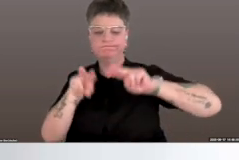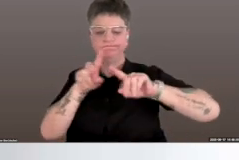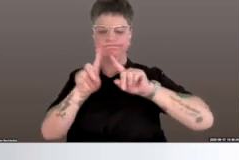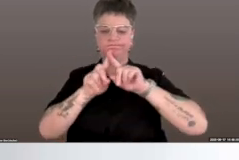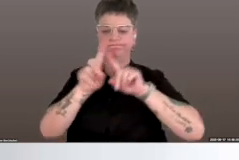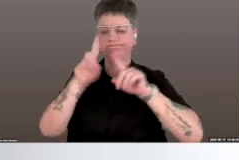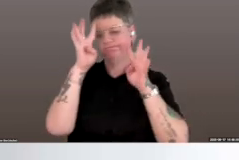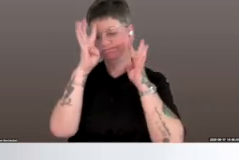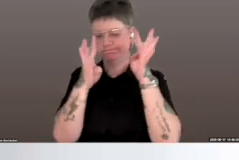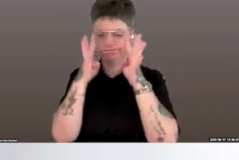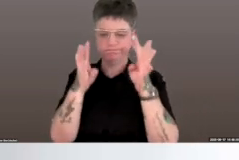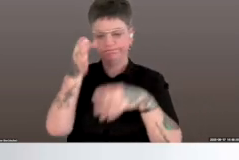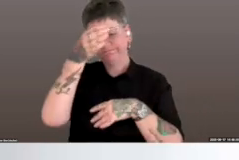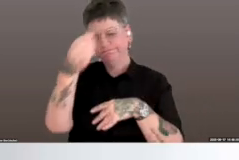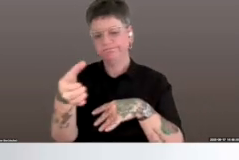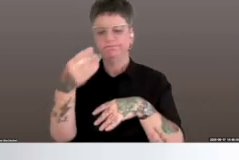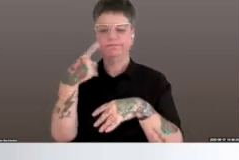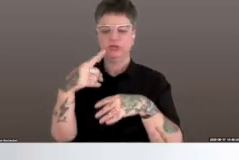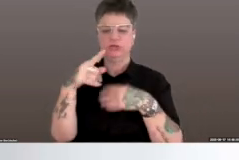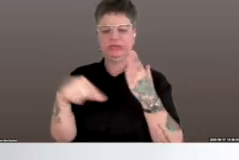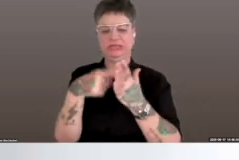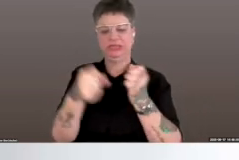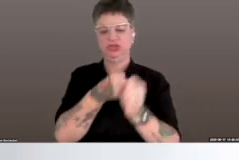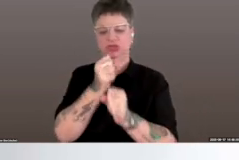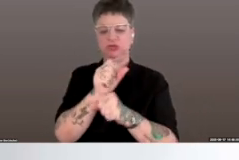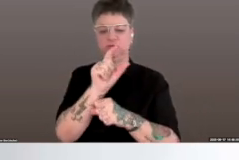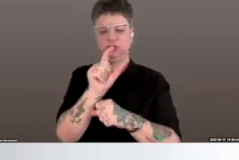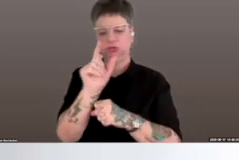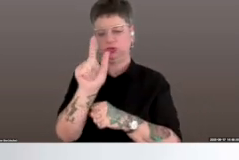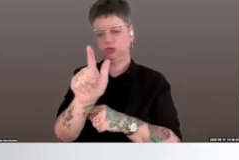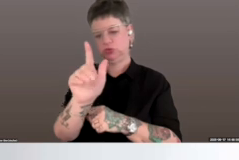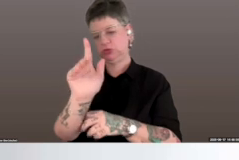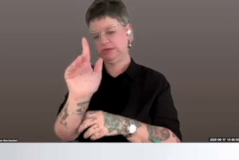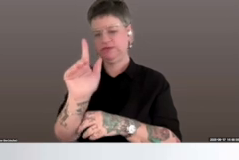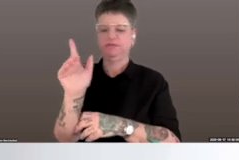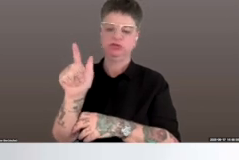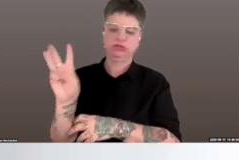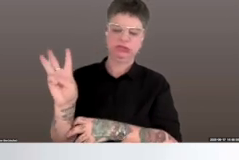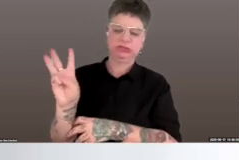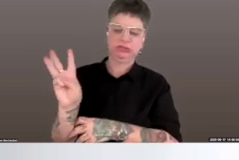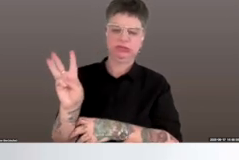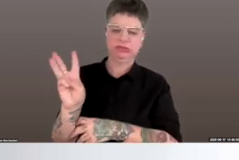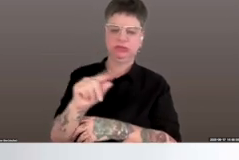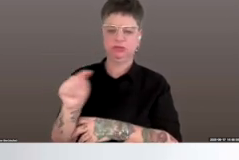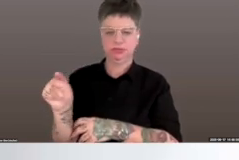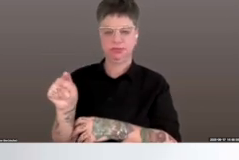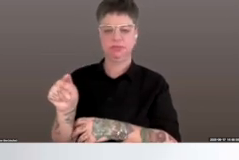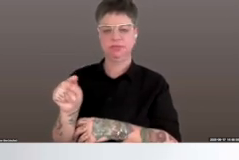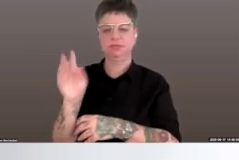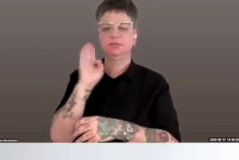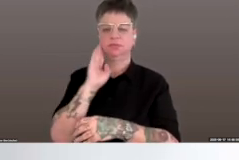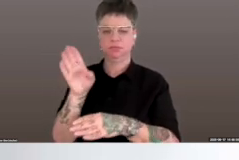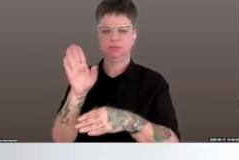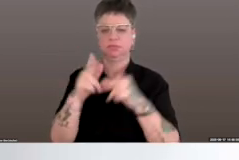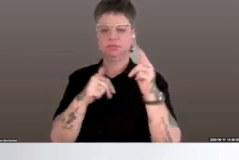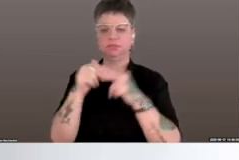voucher pilot concept for this fiscal year 25-26. The pilot concept would leverage and build upon the